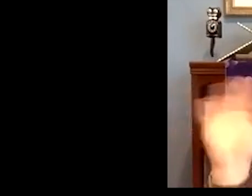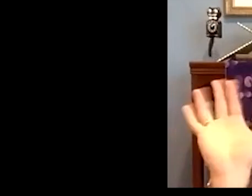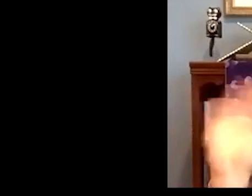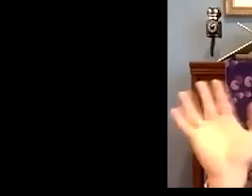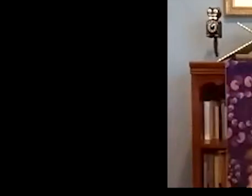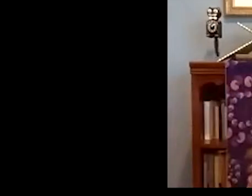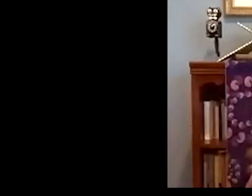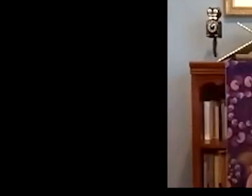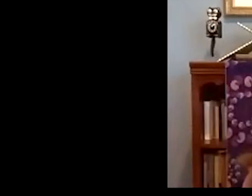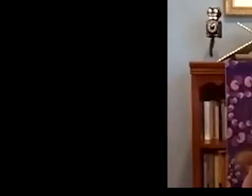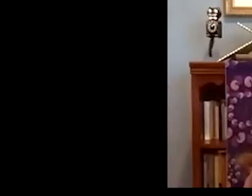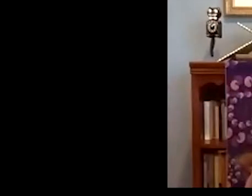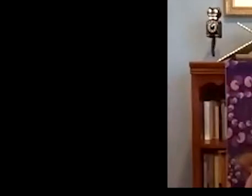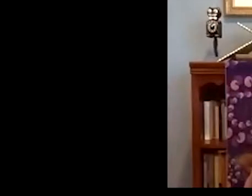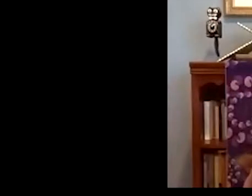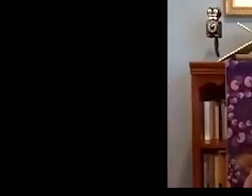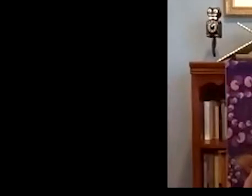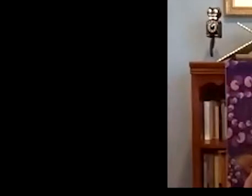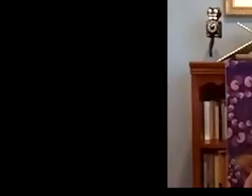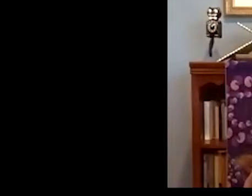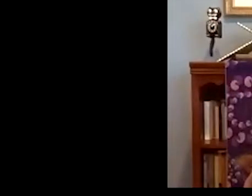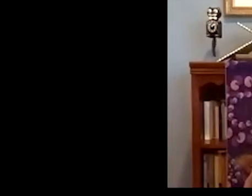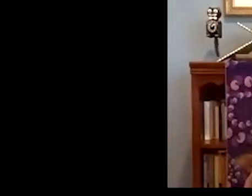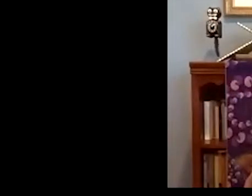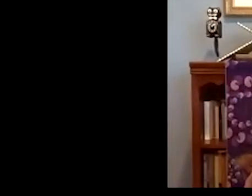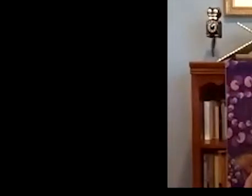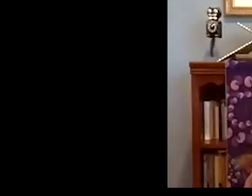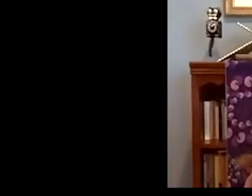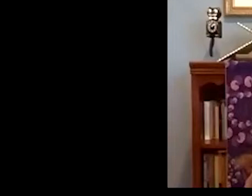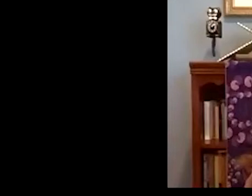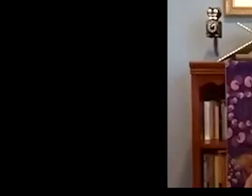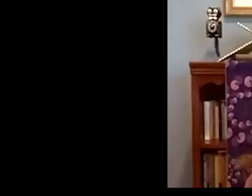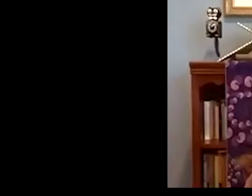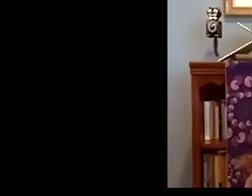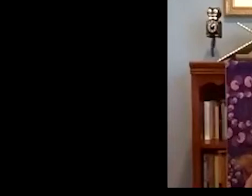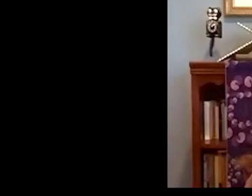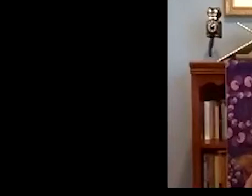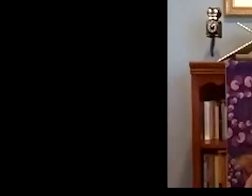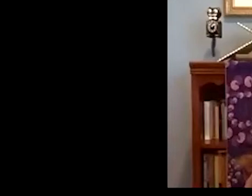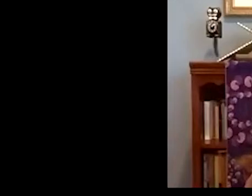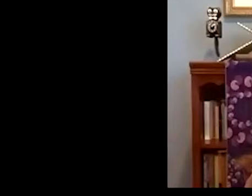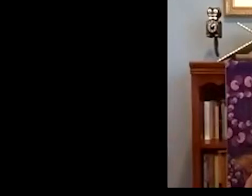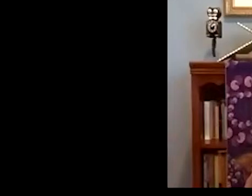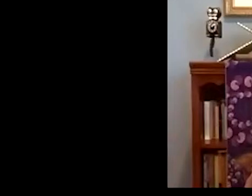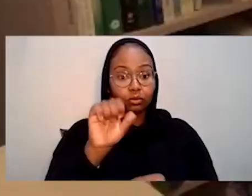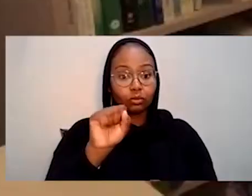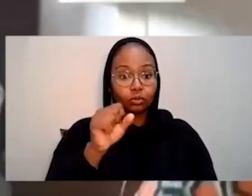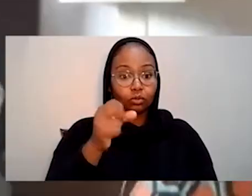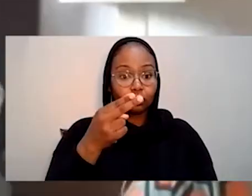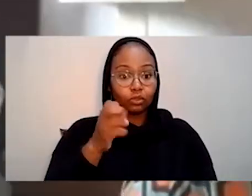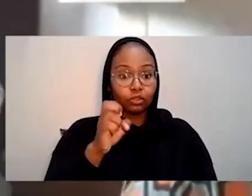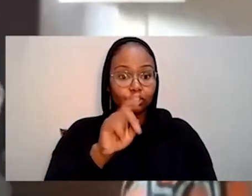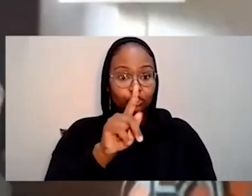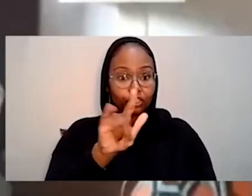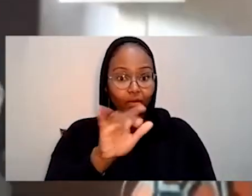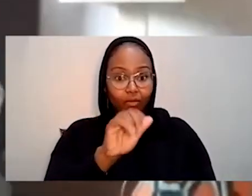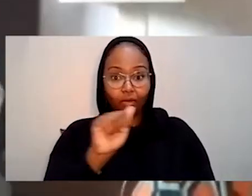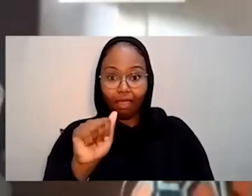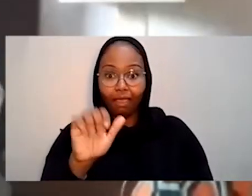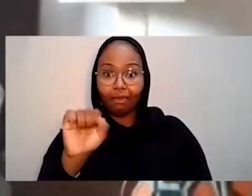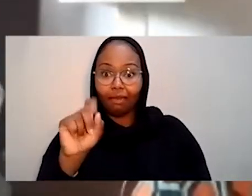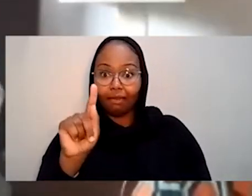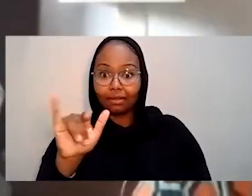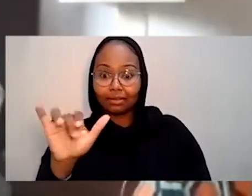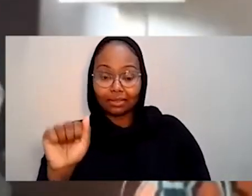without their commitment and courage and sheer grit, we would not be doing this today. Yeah, I think we're going to dive